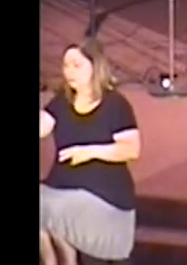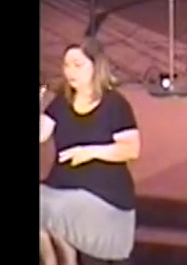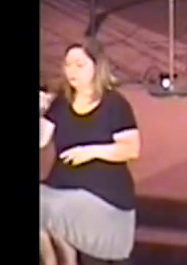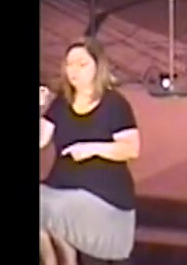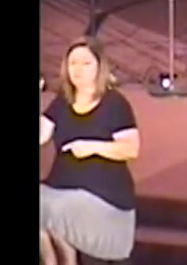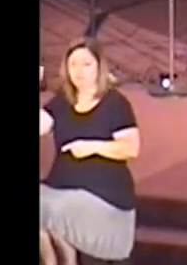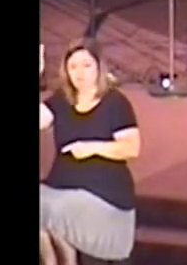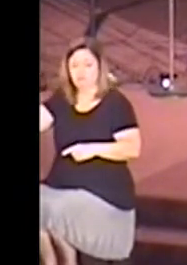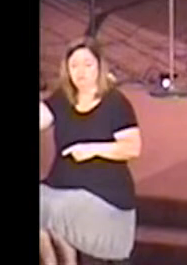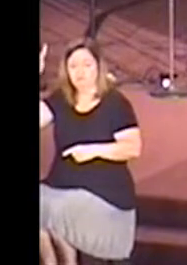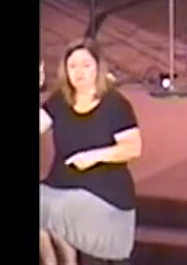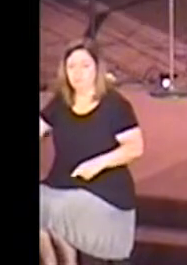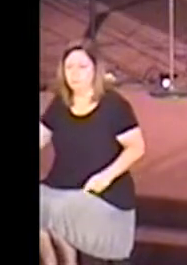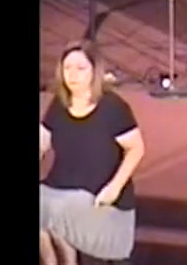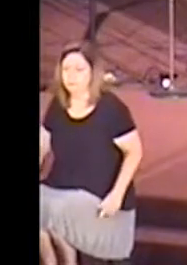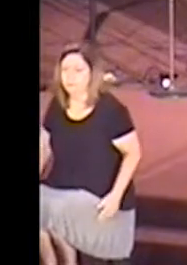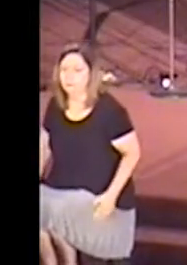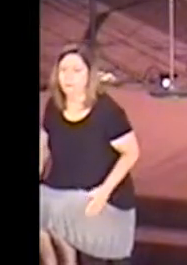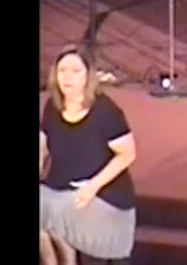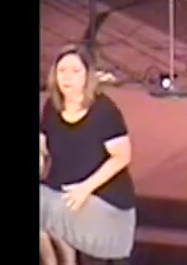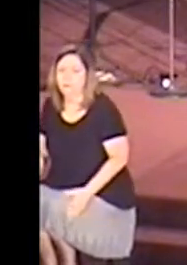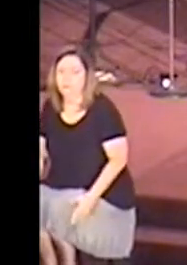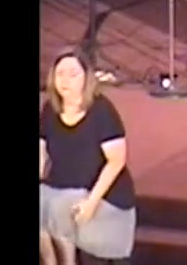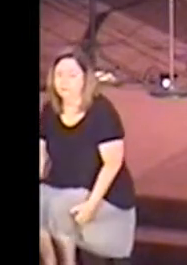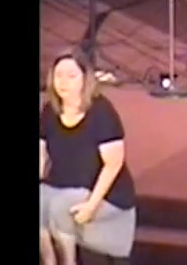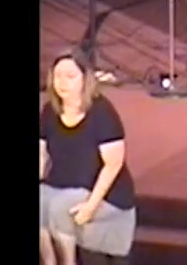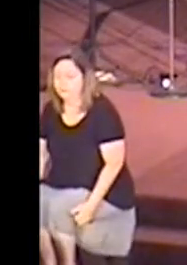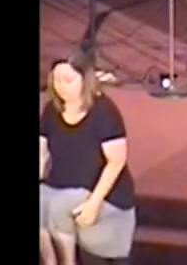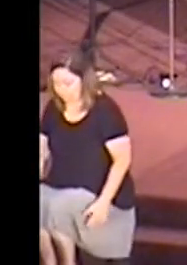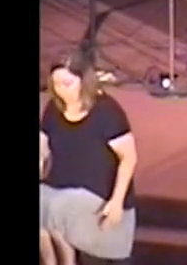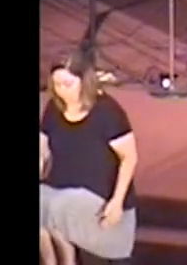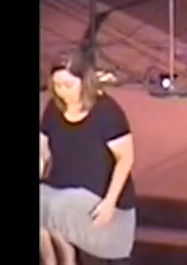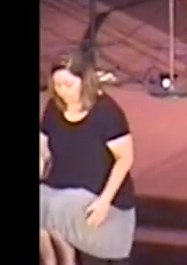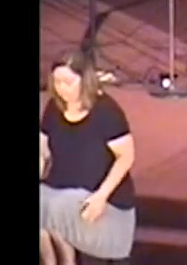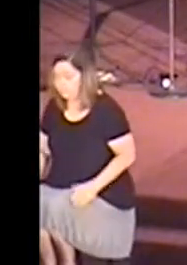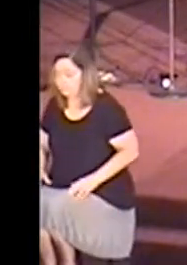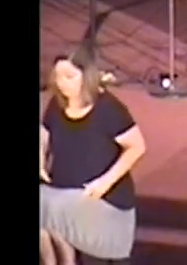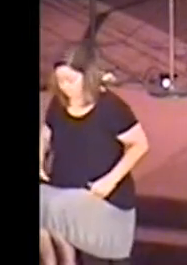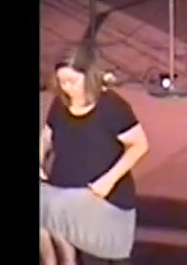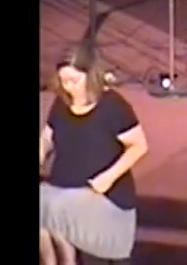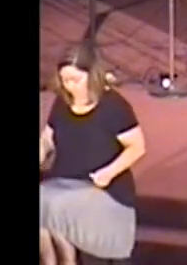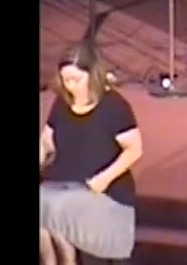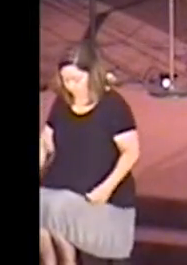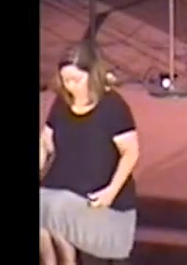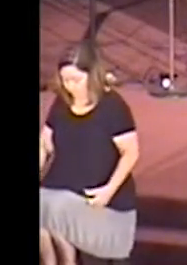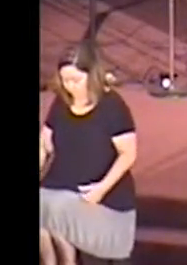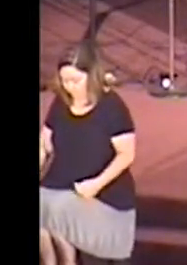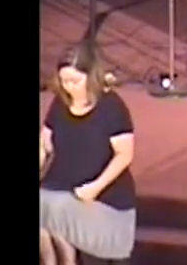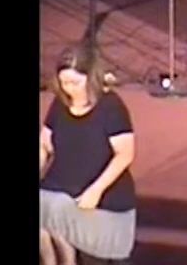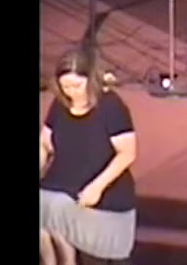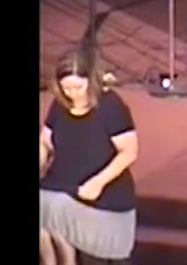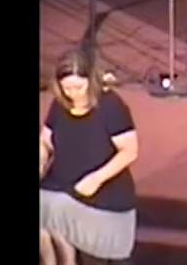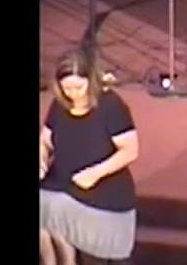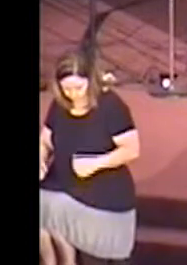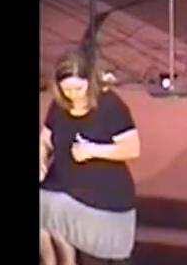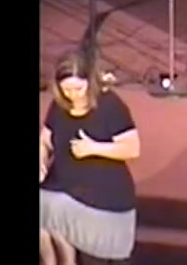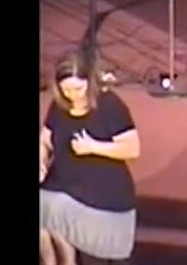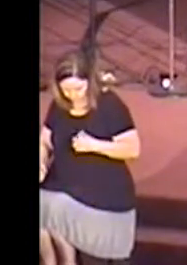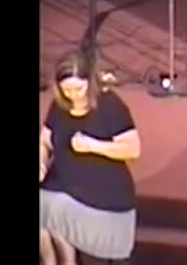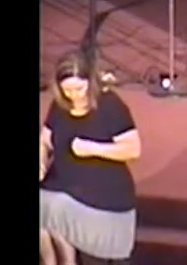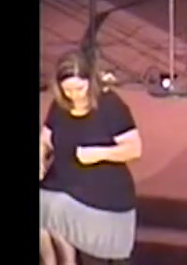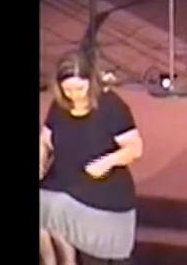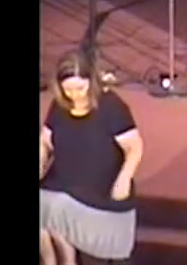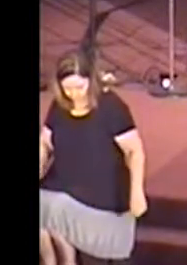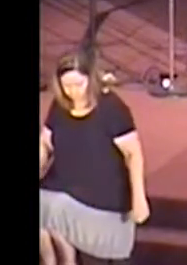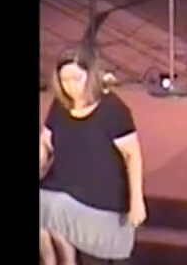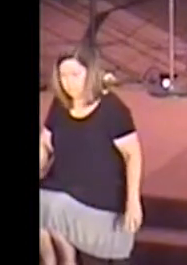evil, he said, If God is willing to prevent evil, but not able, then he is not all-powerful. If he is able